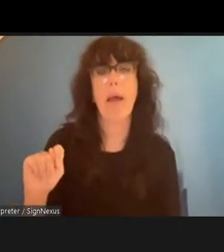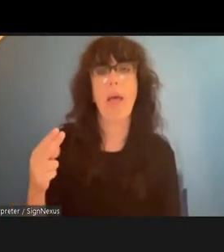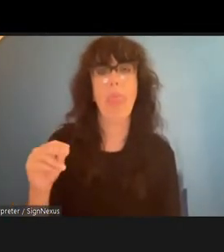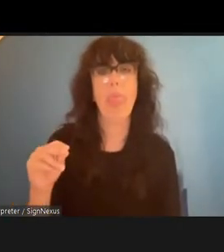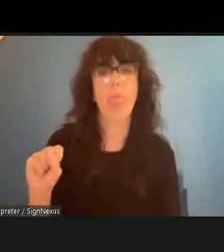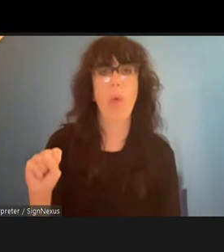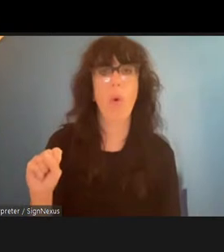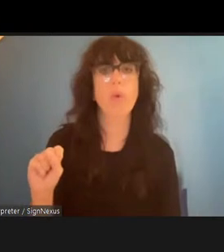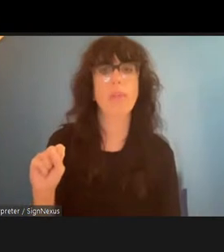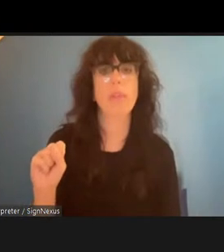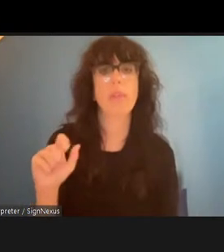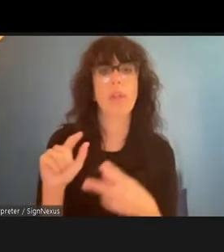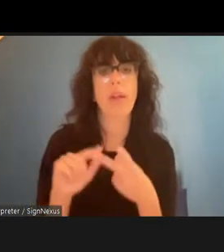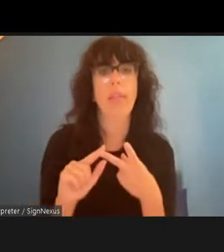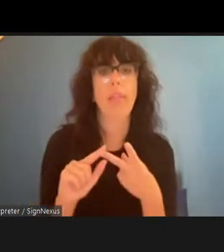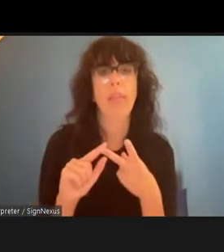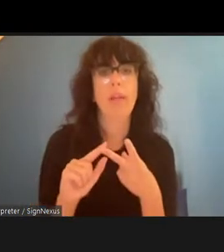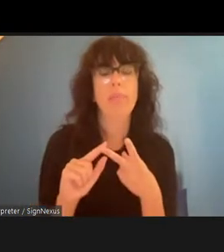tirmizzi